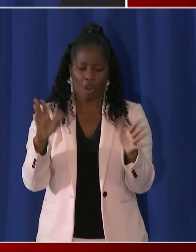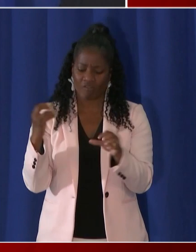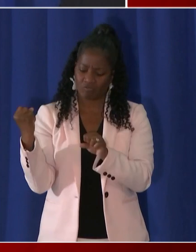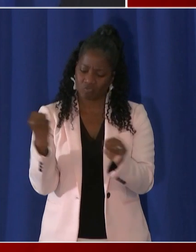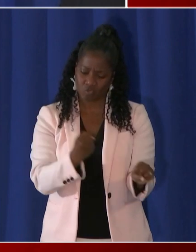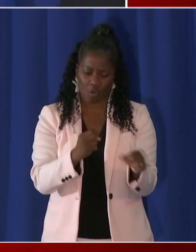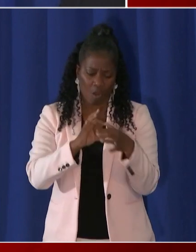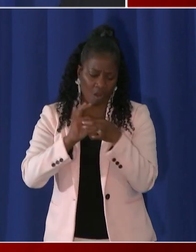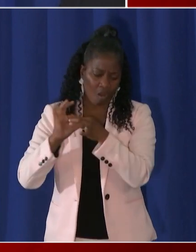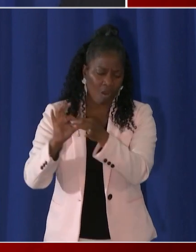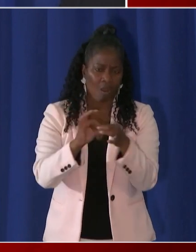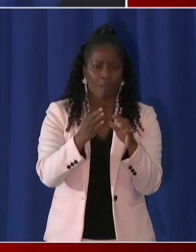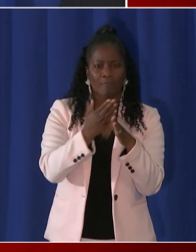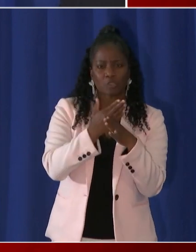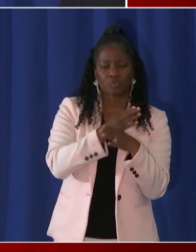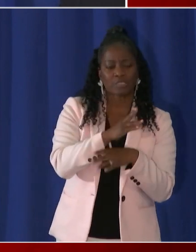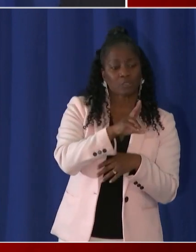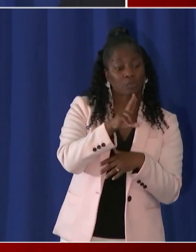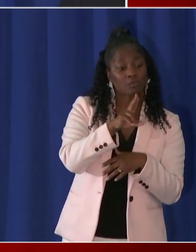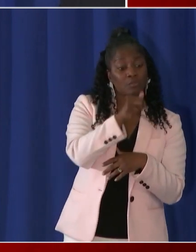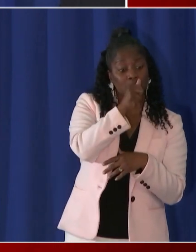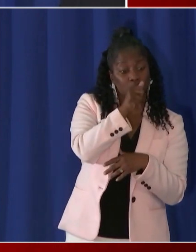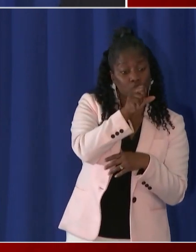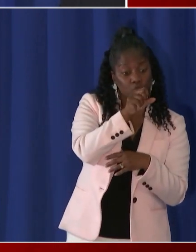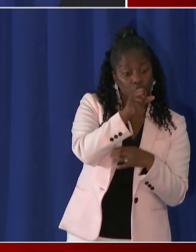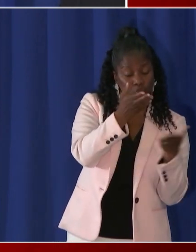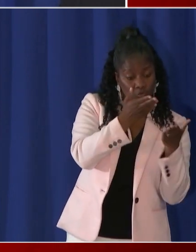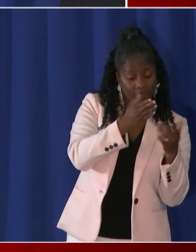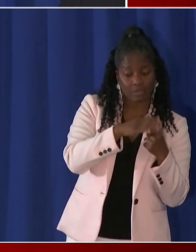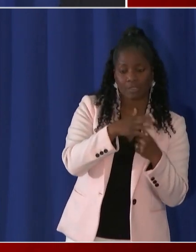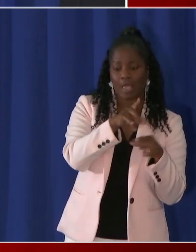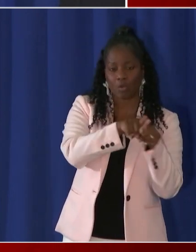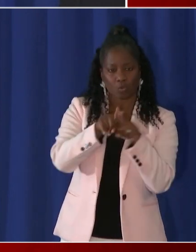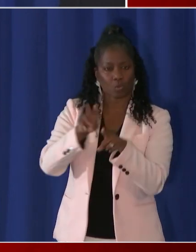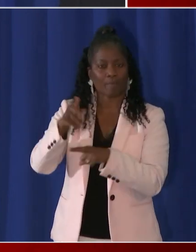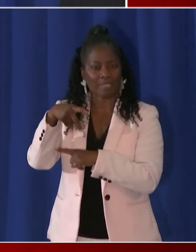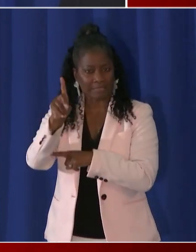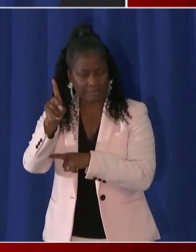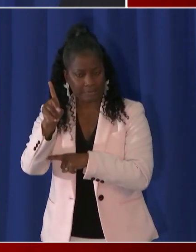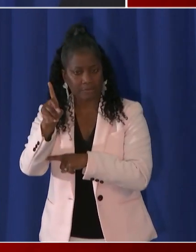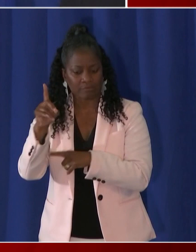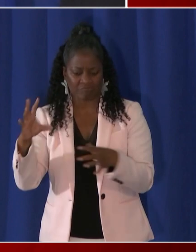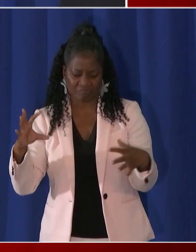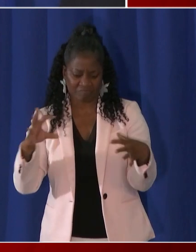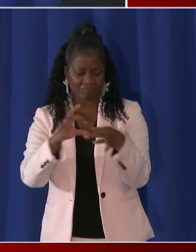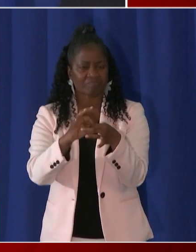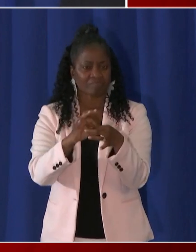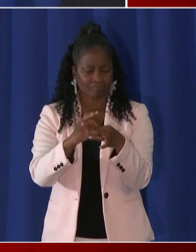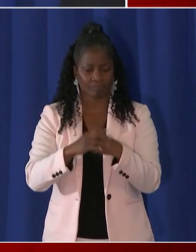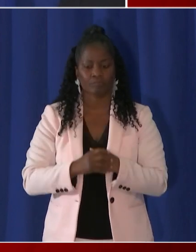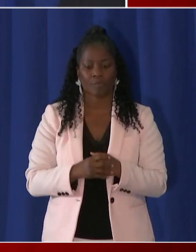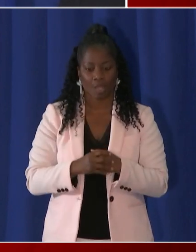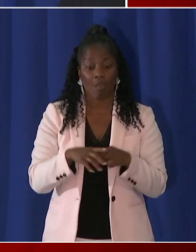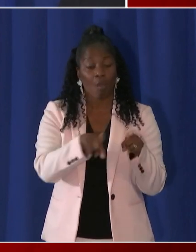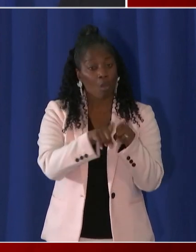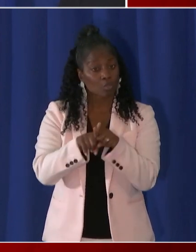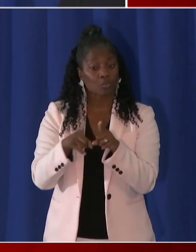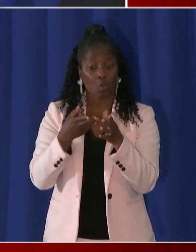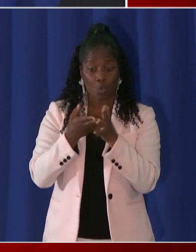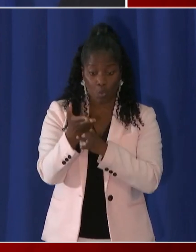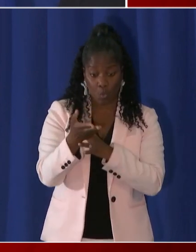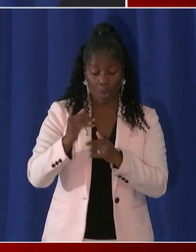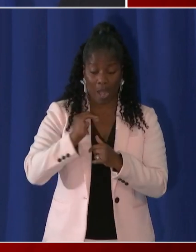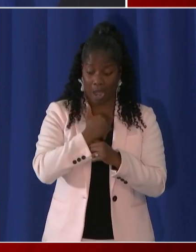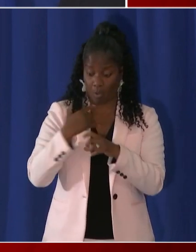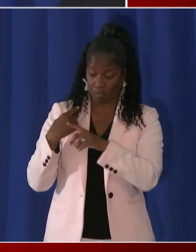partnership between the Secret Service's Washington Field Office and the D.C. Metropolitan Police Department. In addition to routine public safety work,